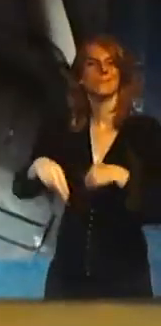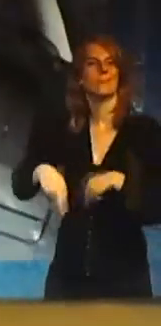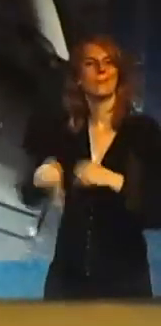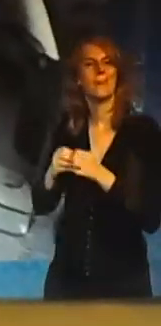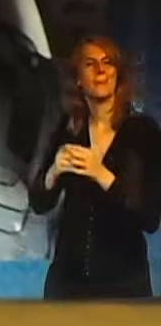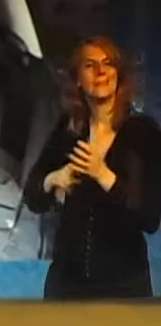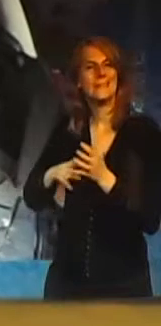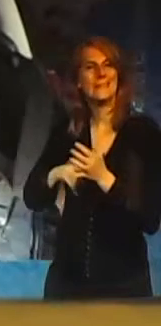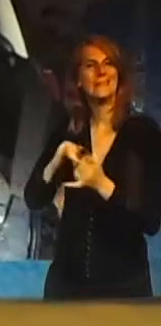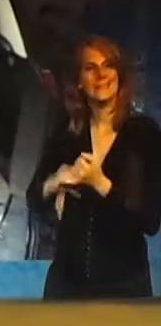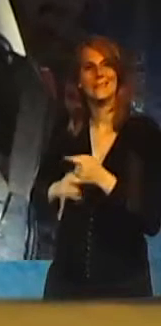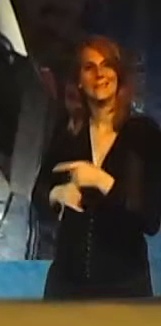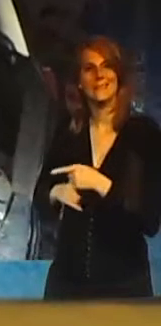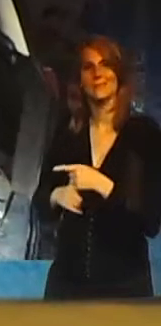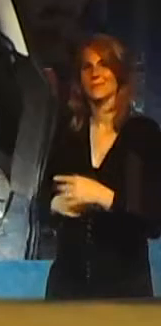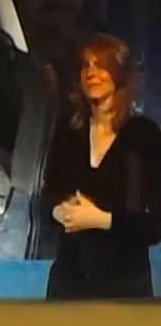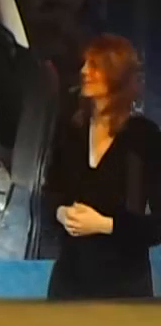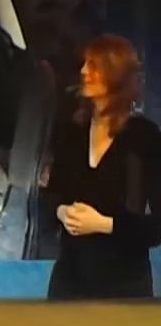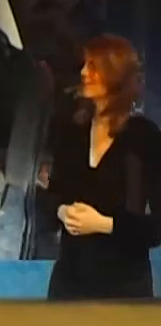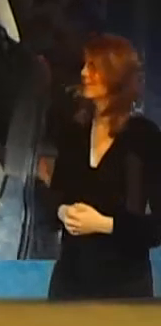things. And